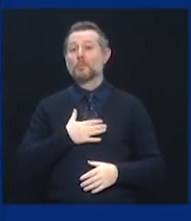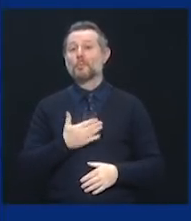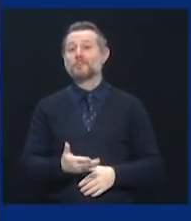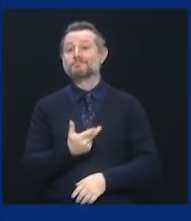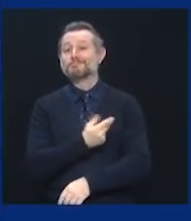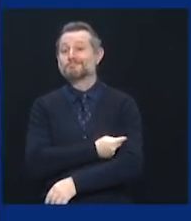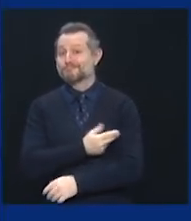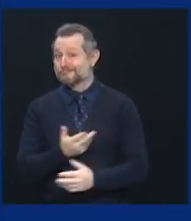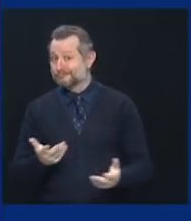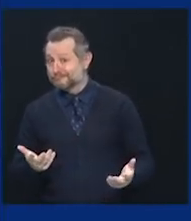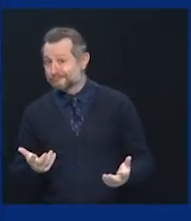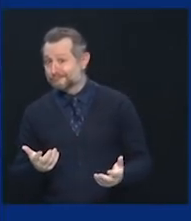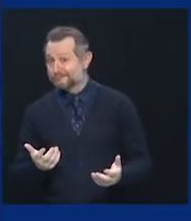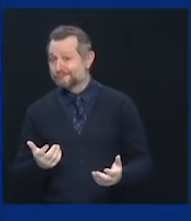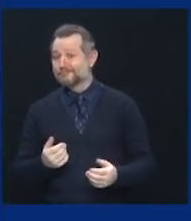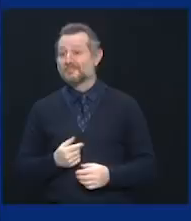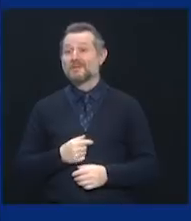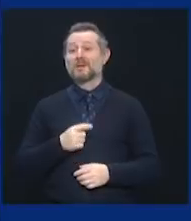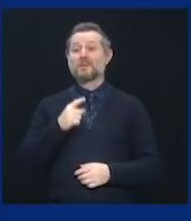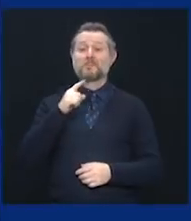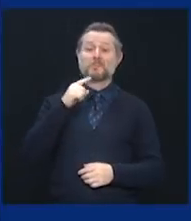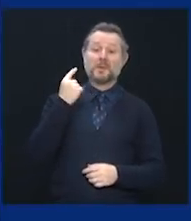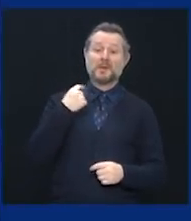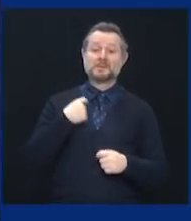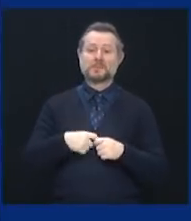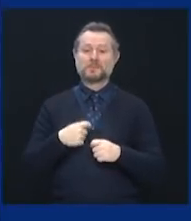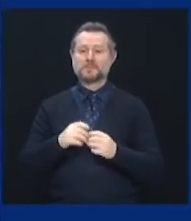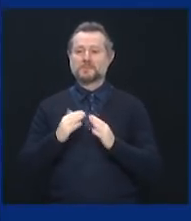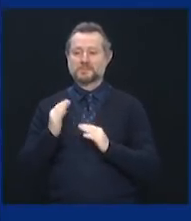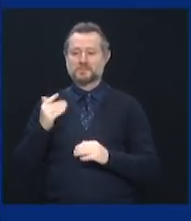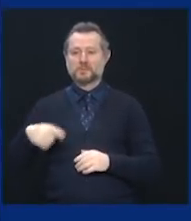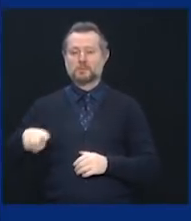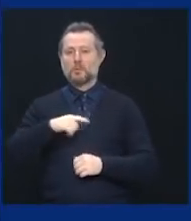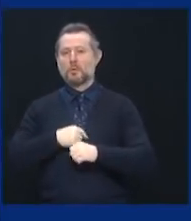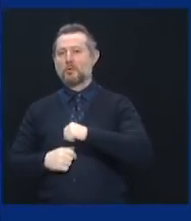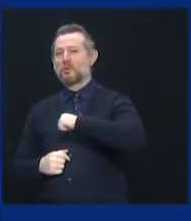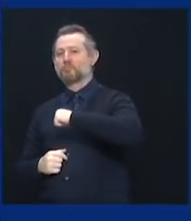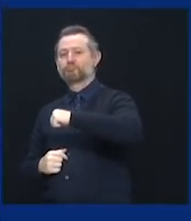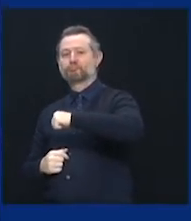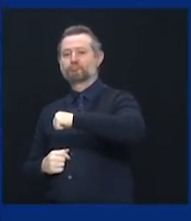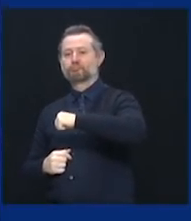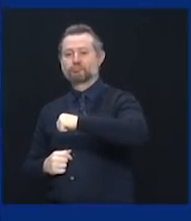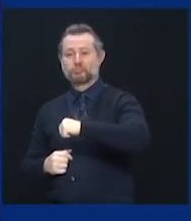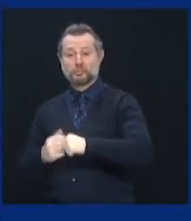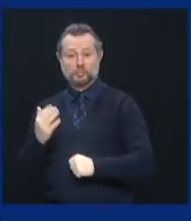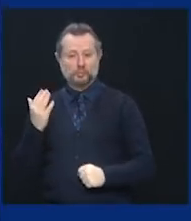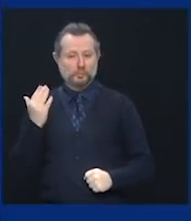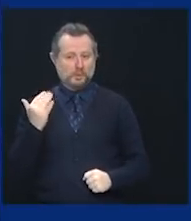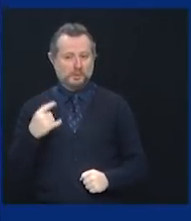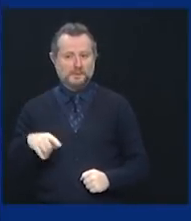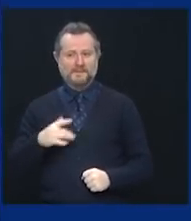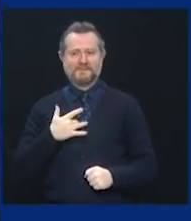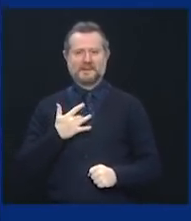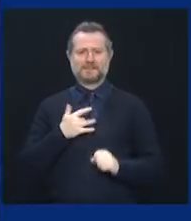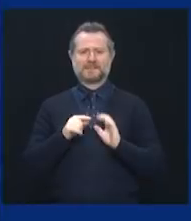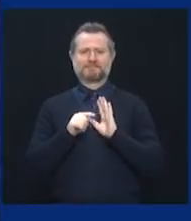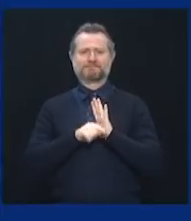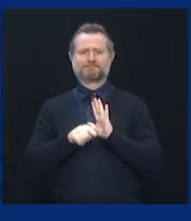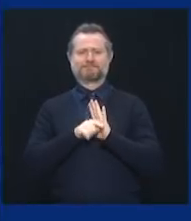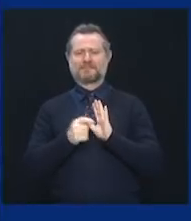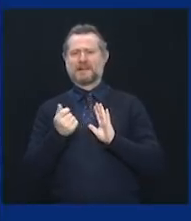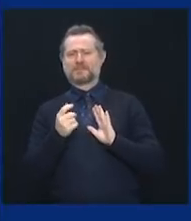especially among the Black and Latino community. Why? Because they're skeptical. They're skeptical of